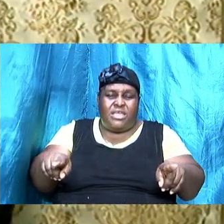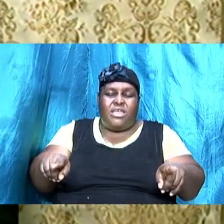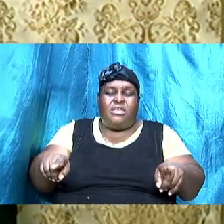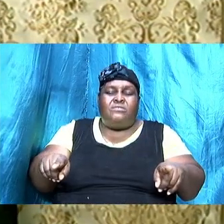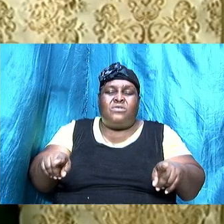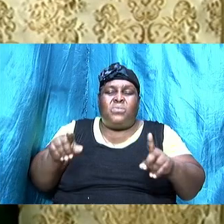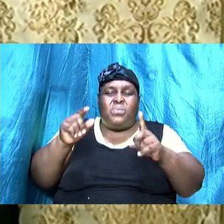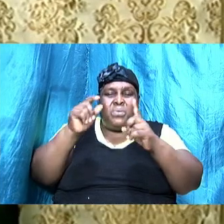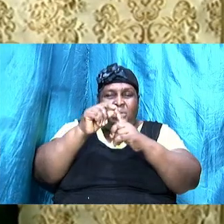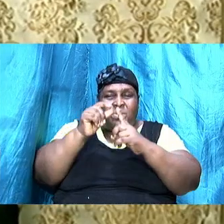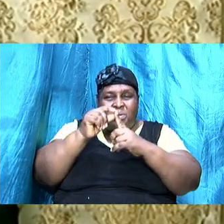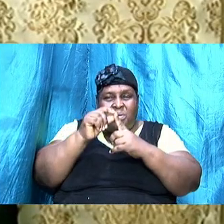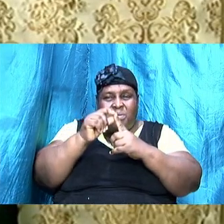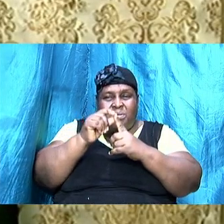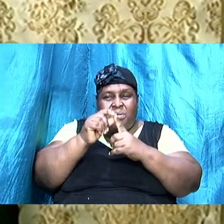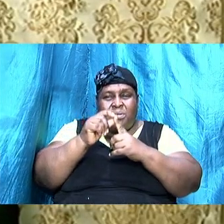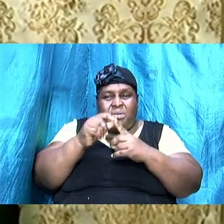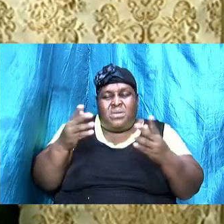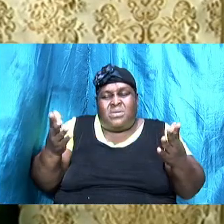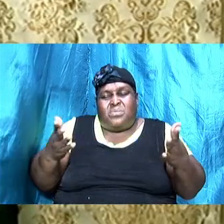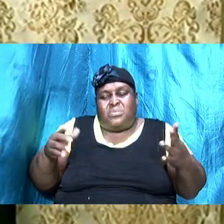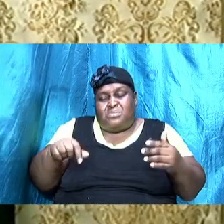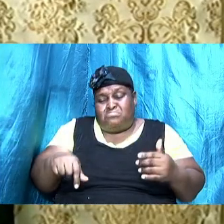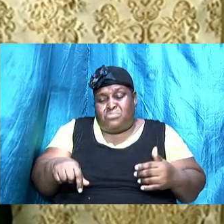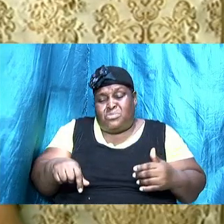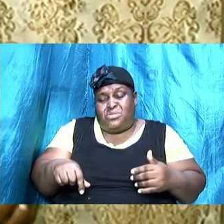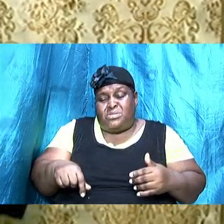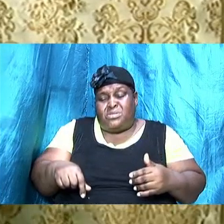form, what this whole thing